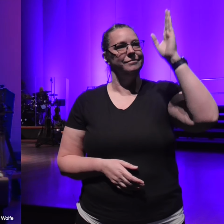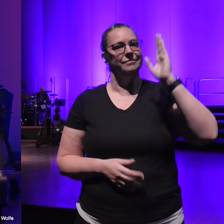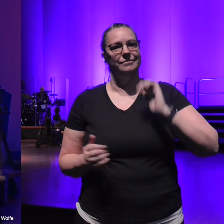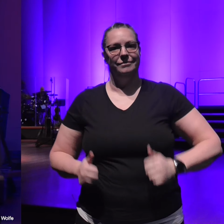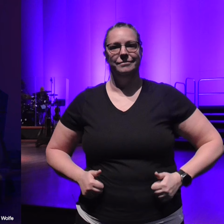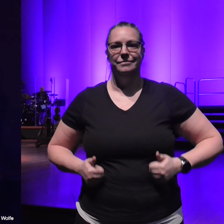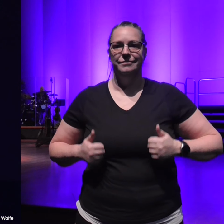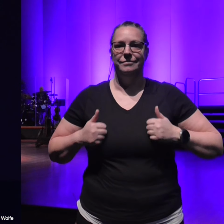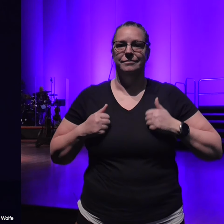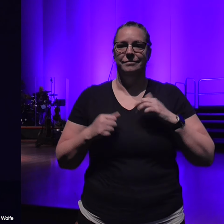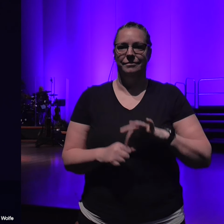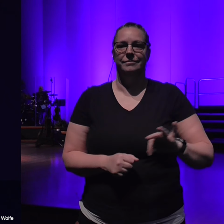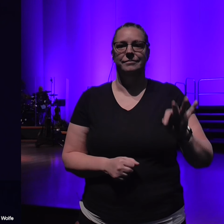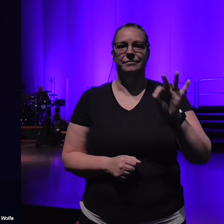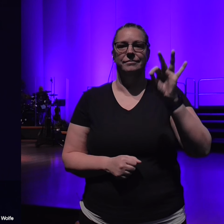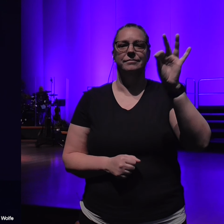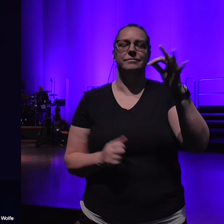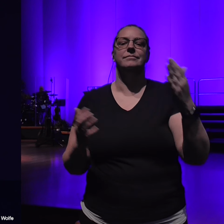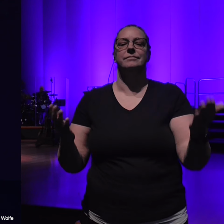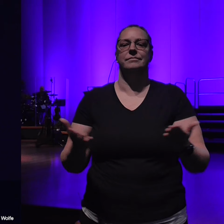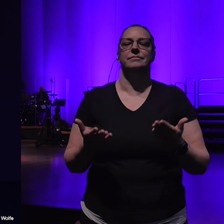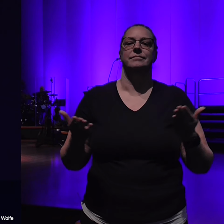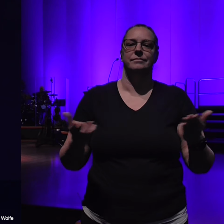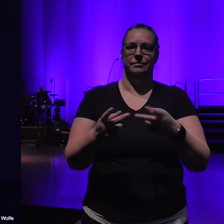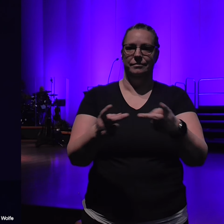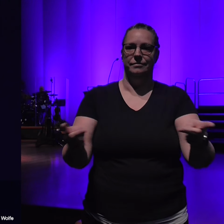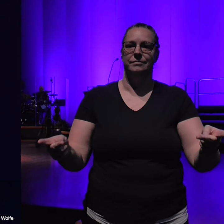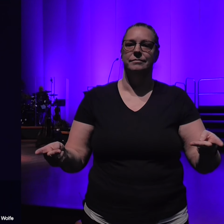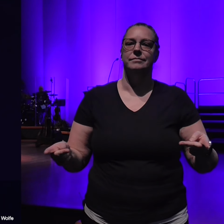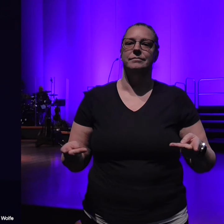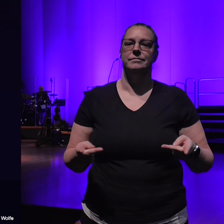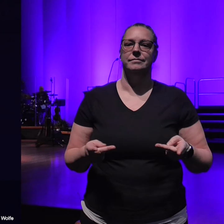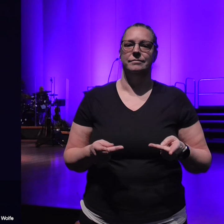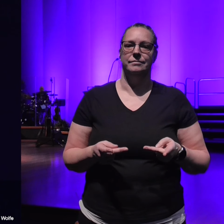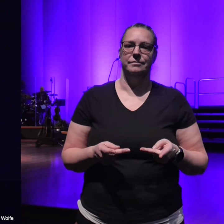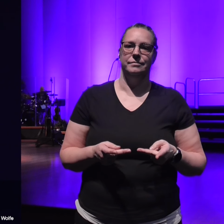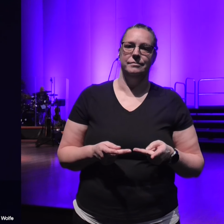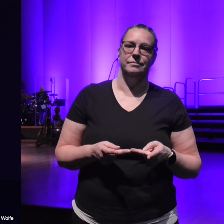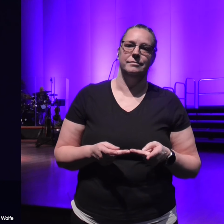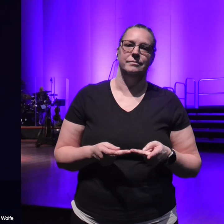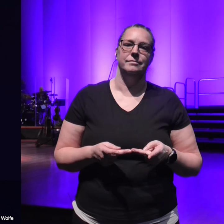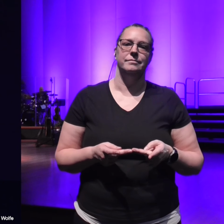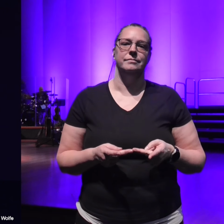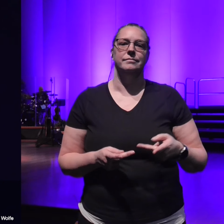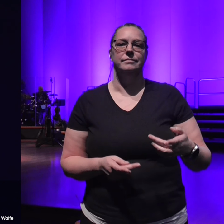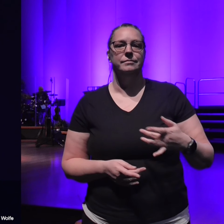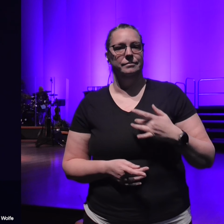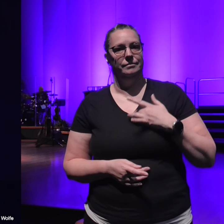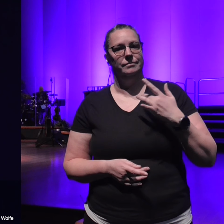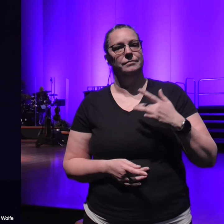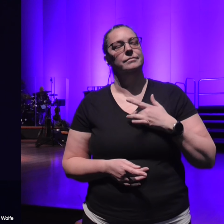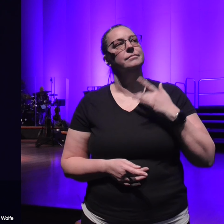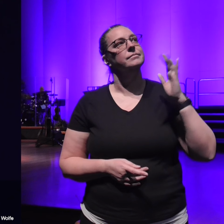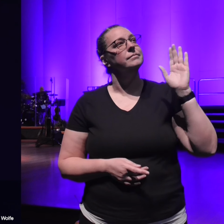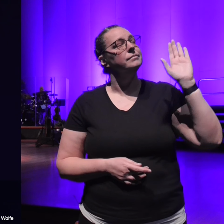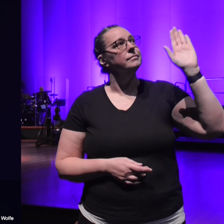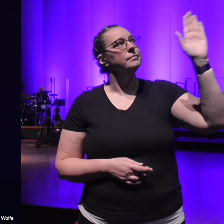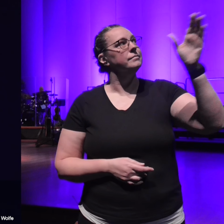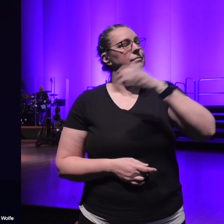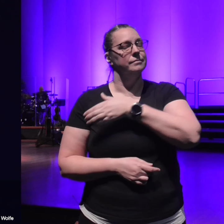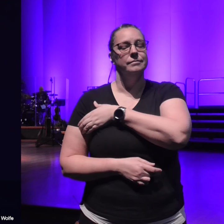Surely the presence of God is in this place. I